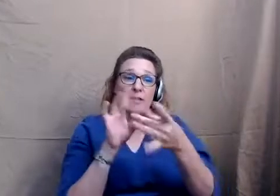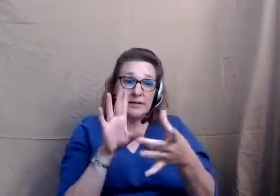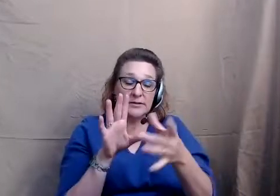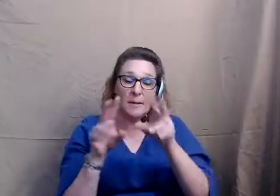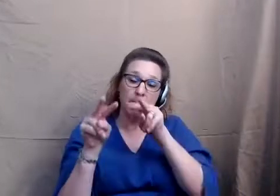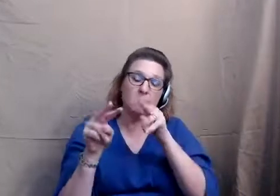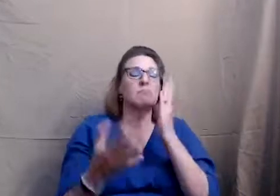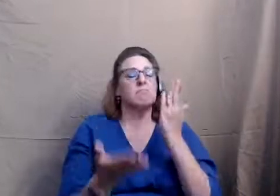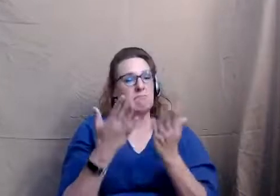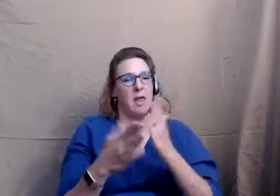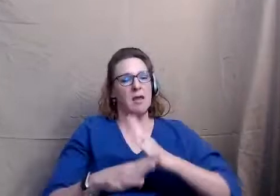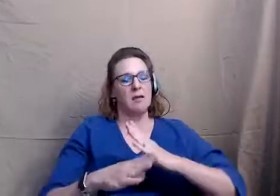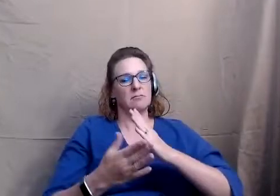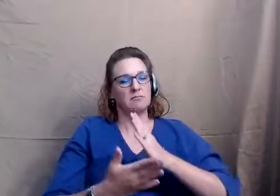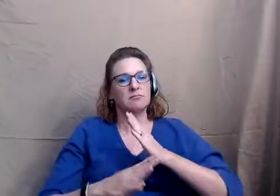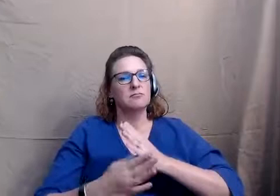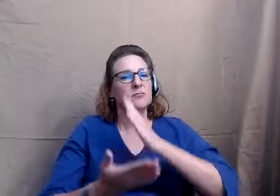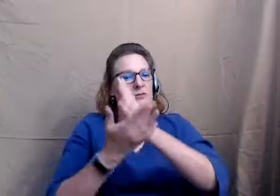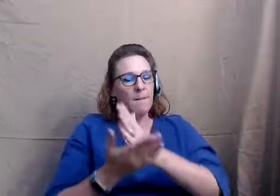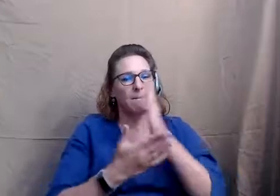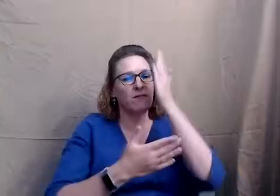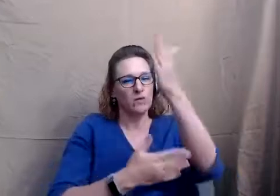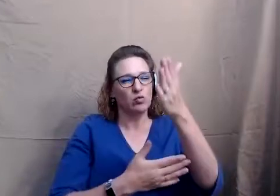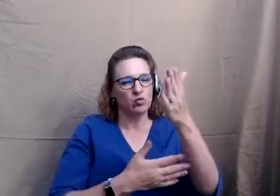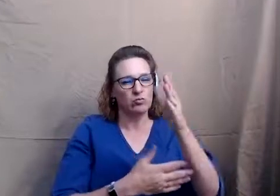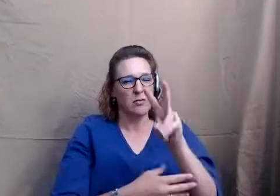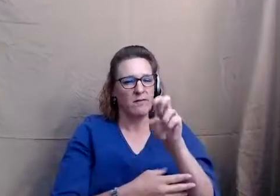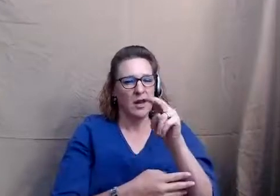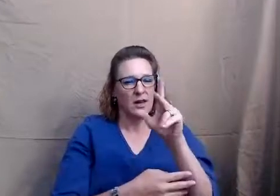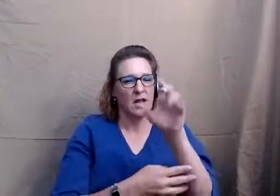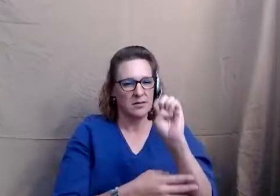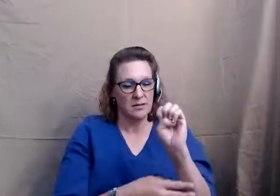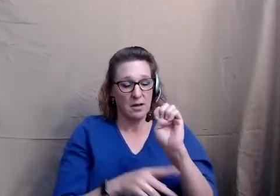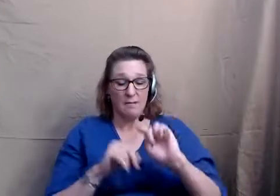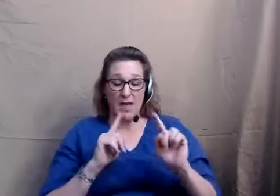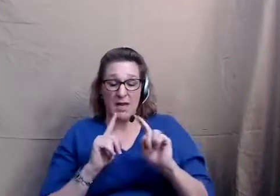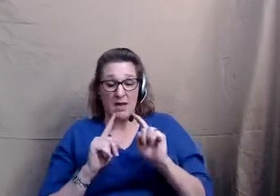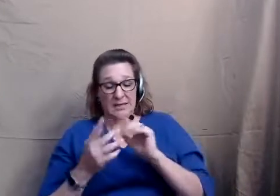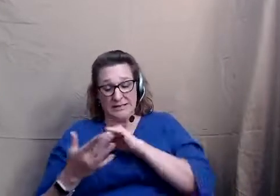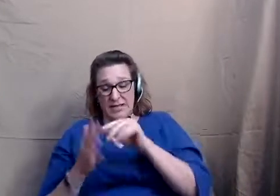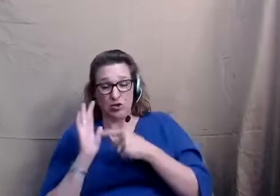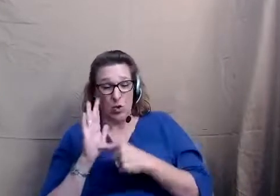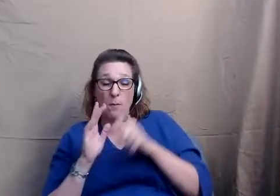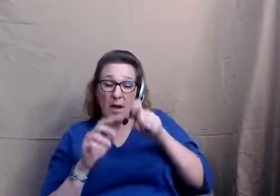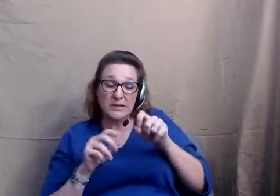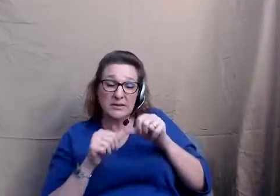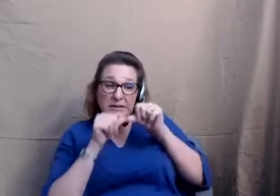deter future violence. So the studies seem to show that unless you keep close watch on someone, they are likely